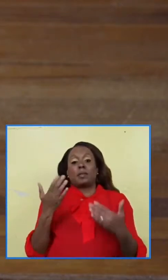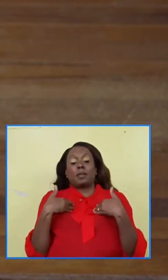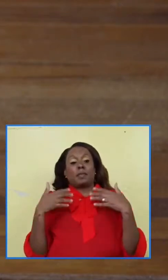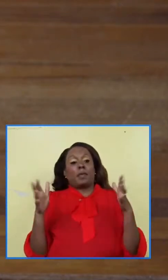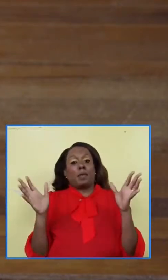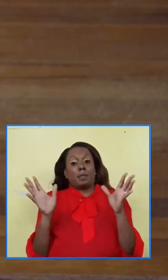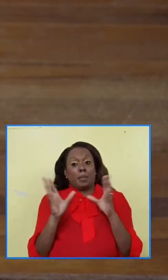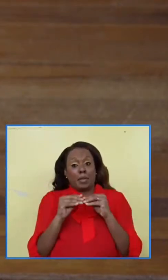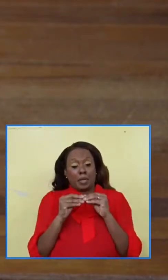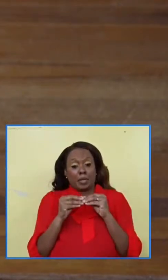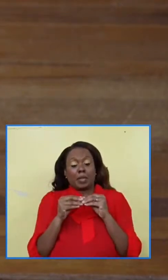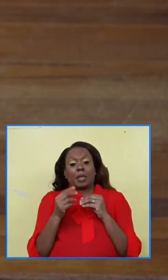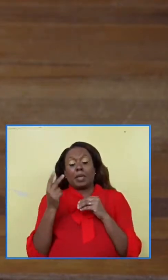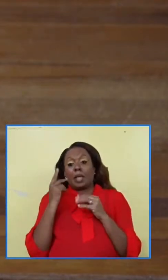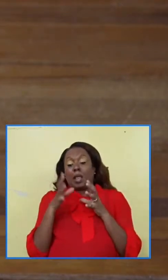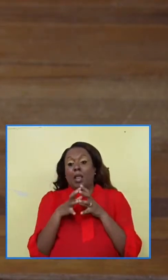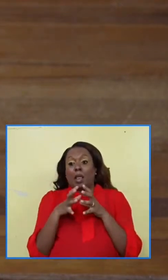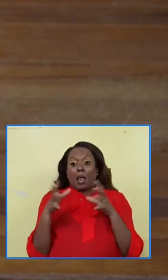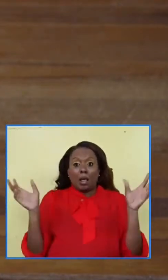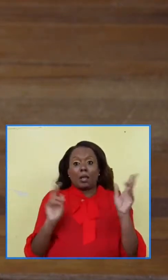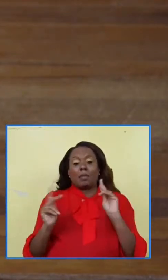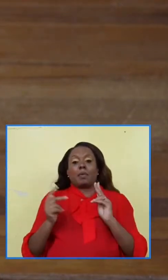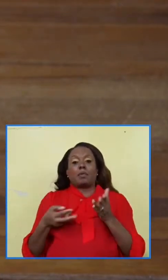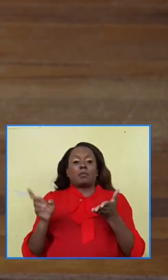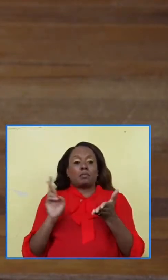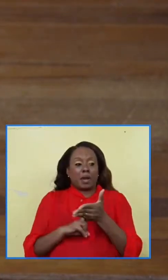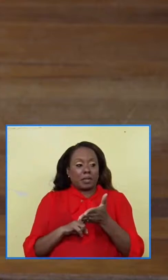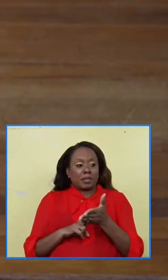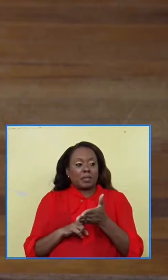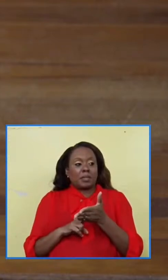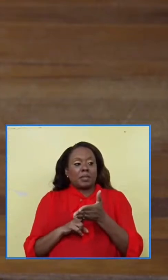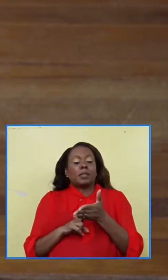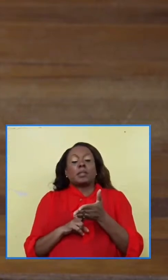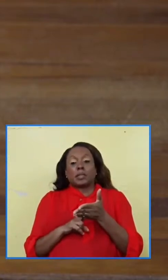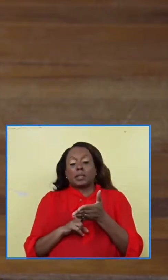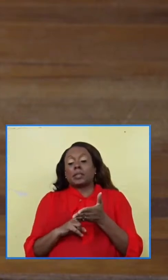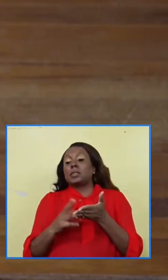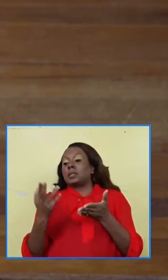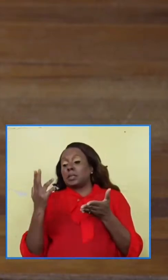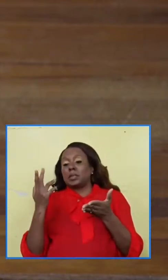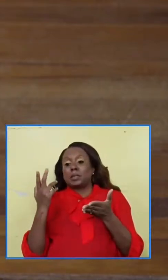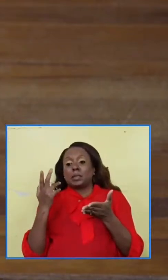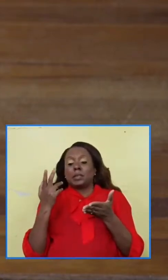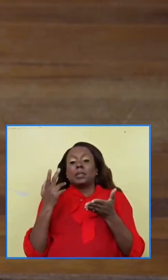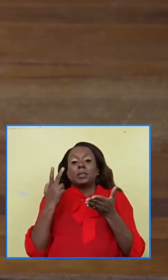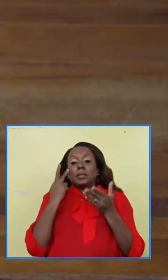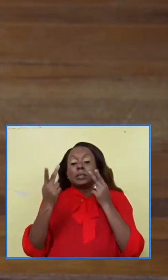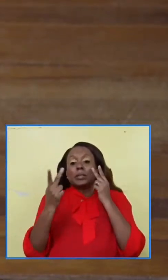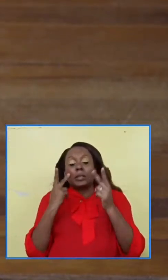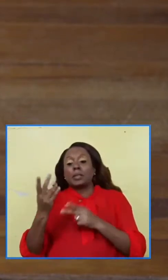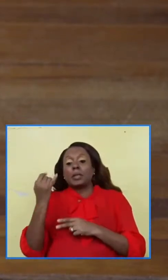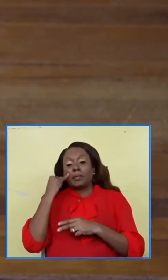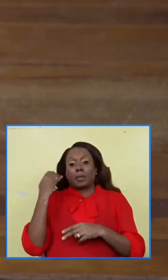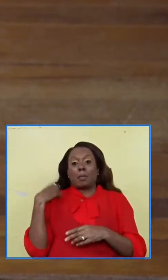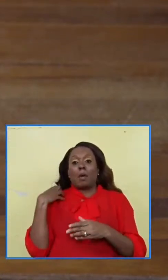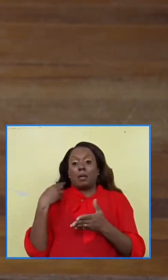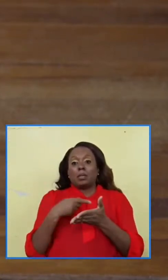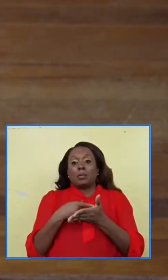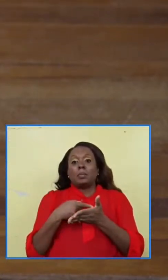tremendous increase in the number of persons that have registered for the town hall, and I would encourage you to do